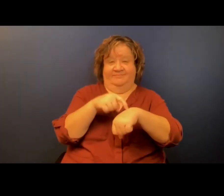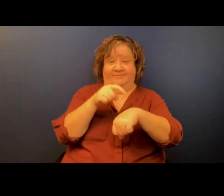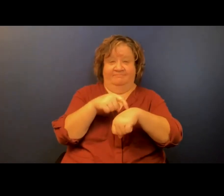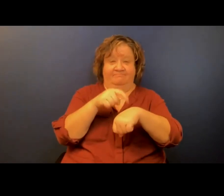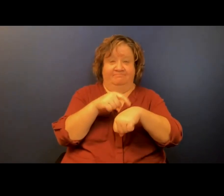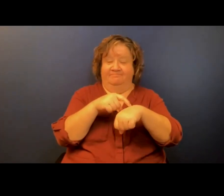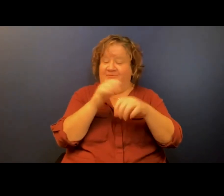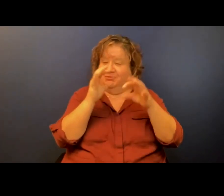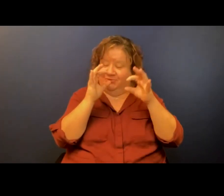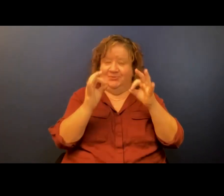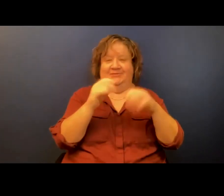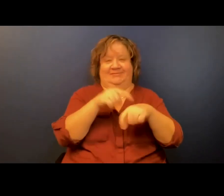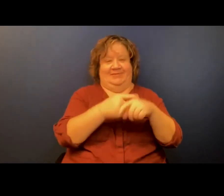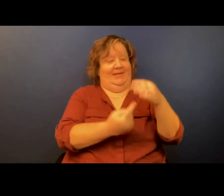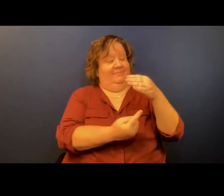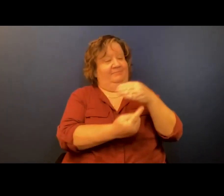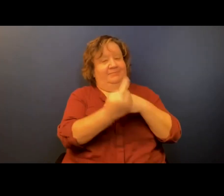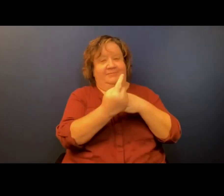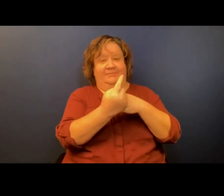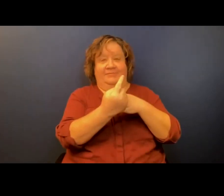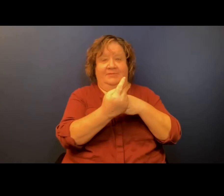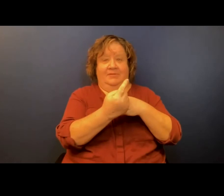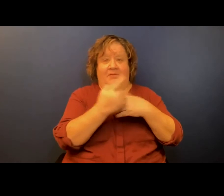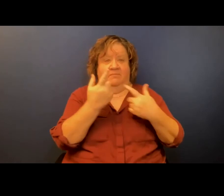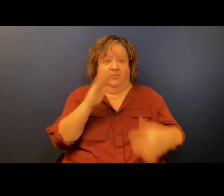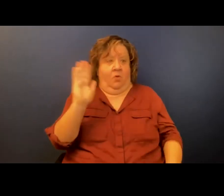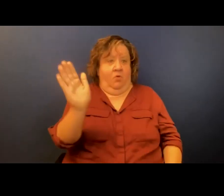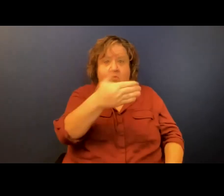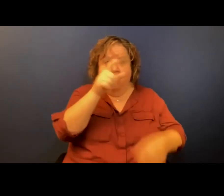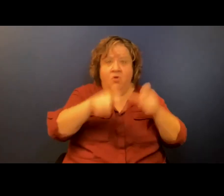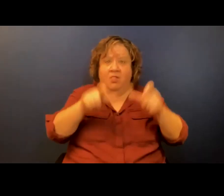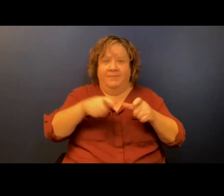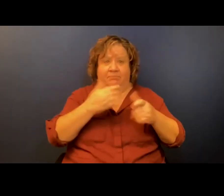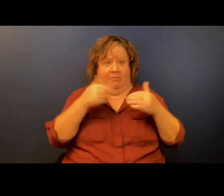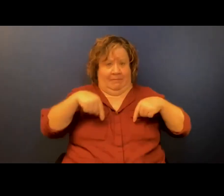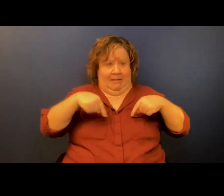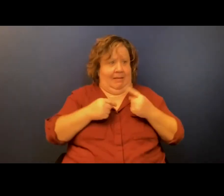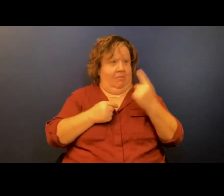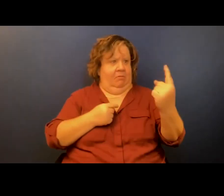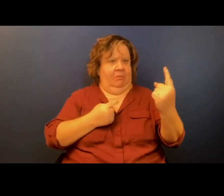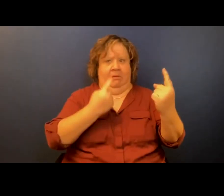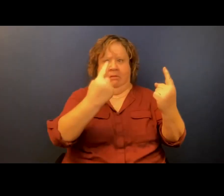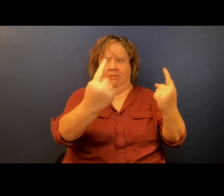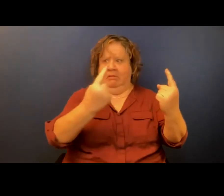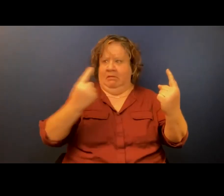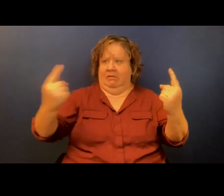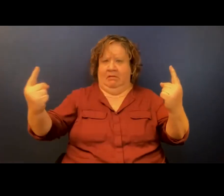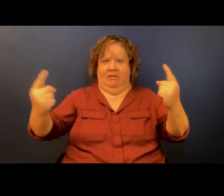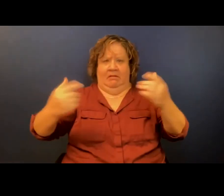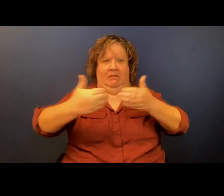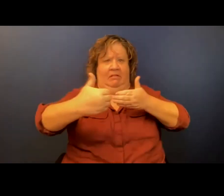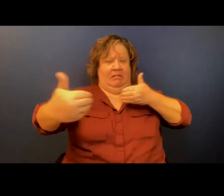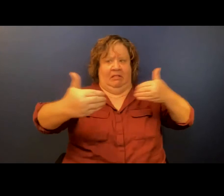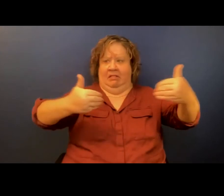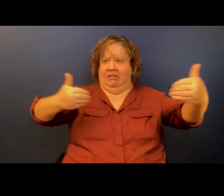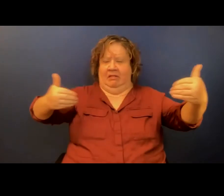lately, and with good reason have to maintain distance from others and the like. It can be pretty lonely, and